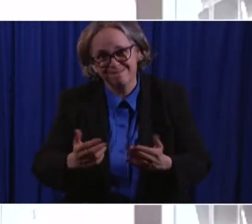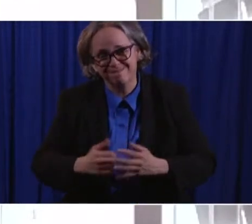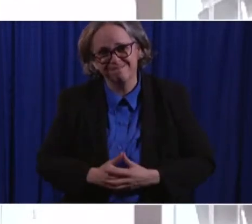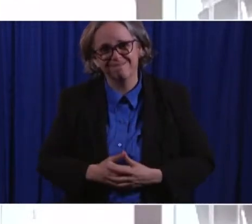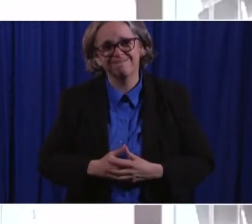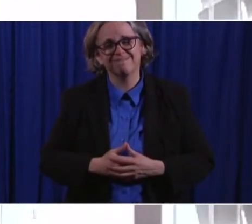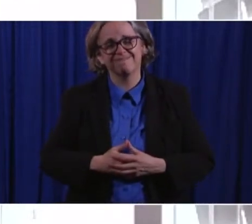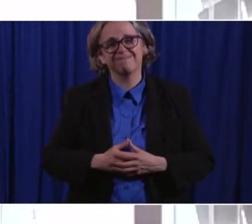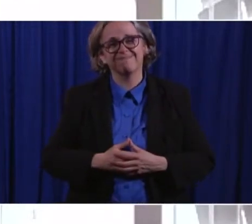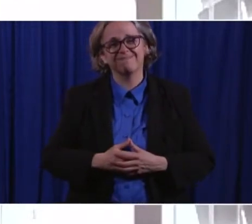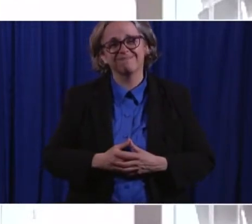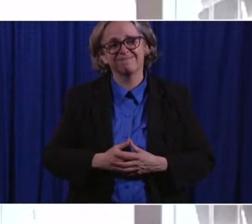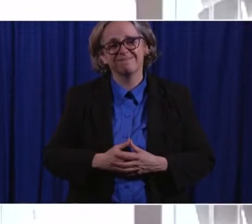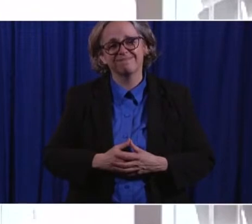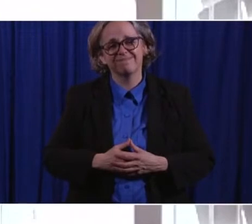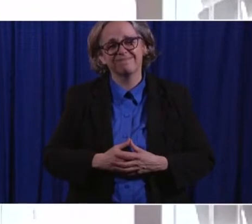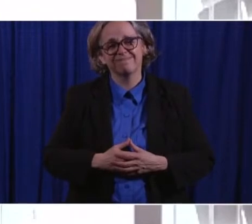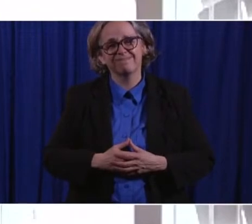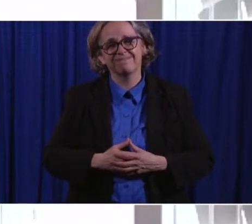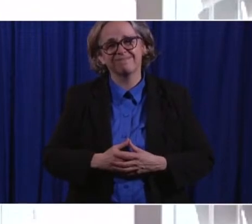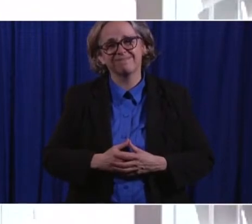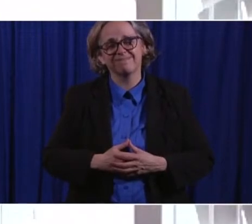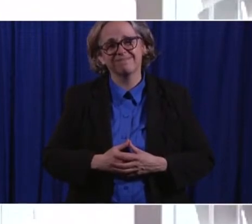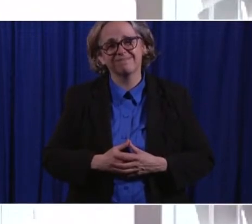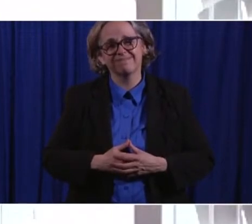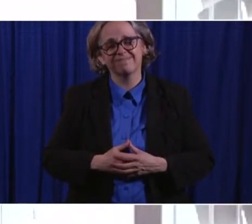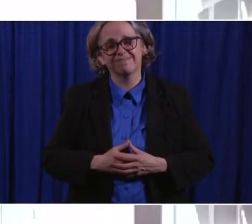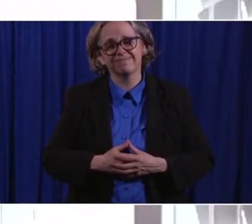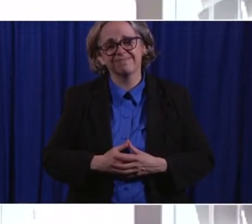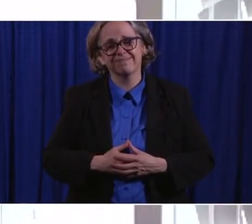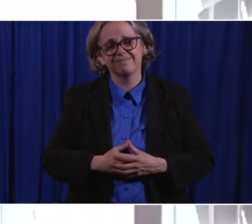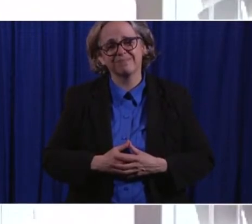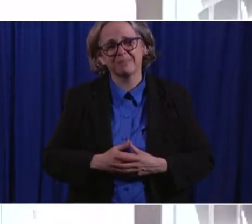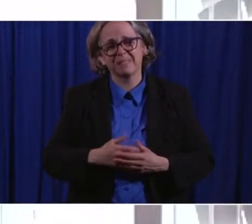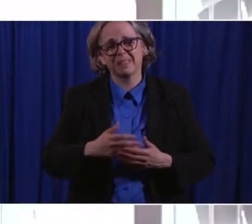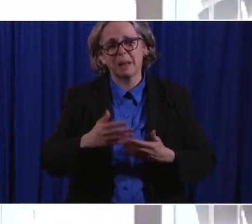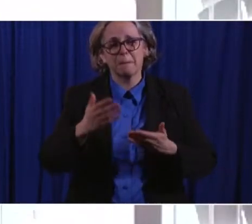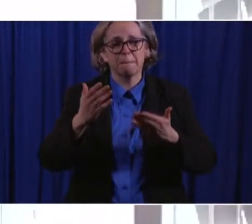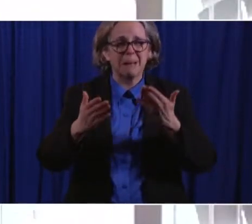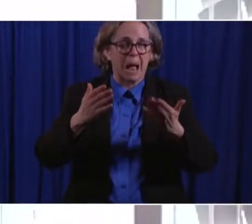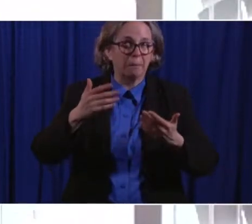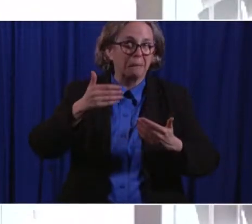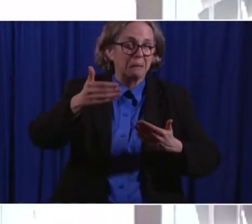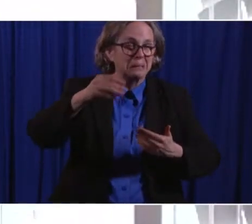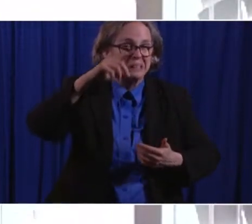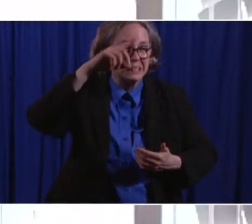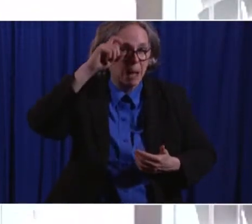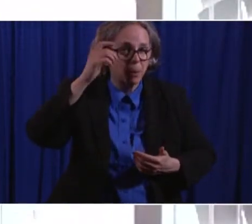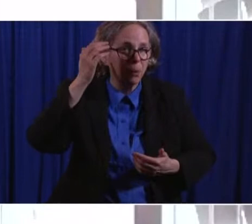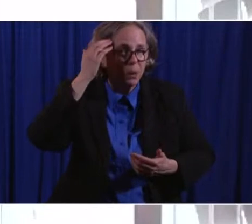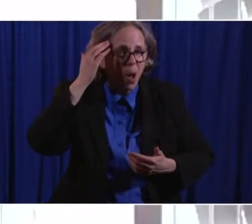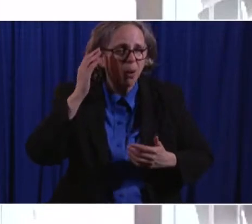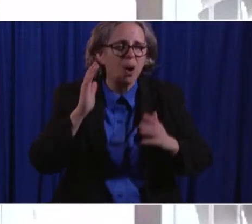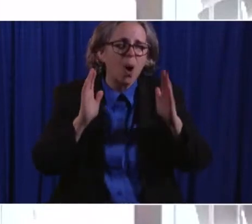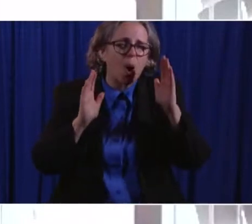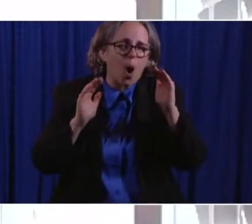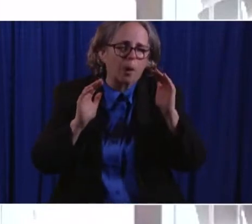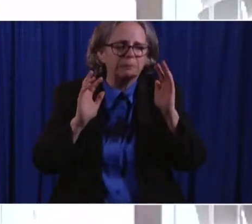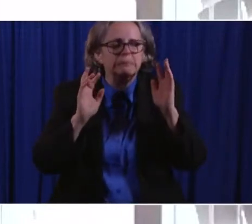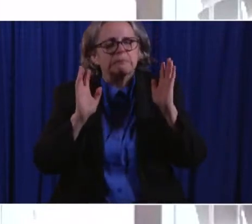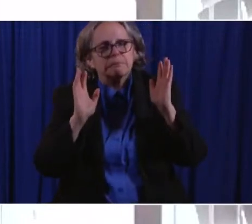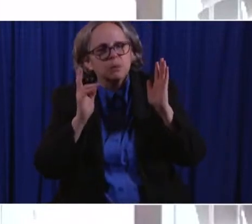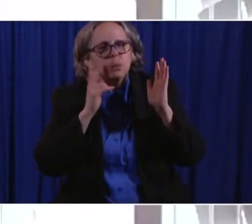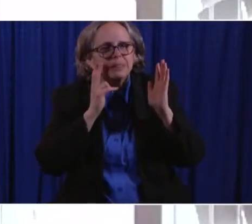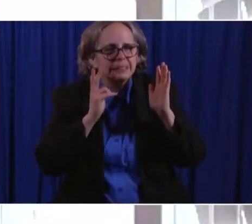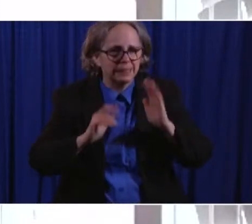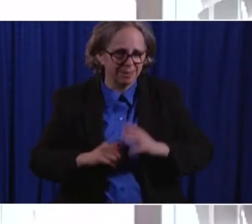age groups as we head into the summer, but I am not able to give you any kind of firm